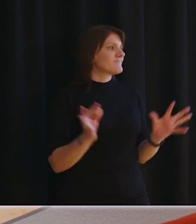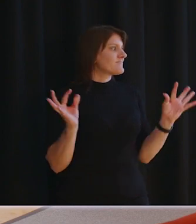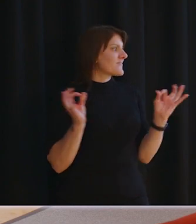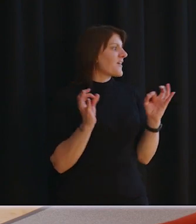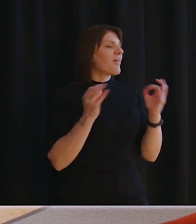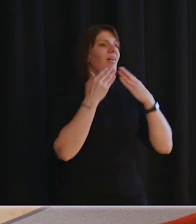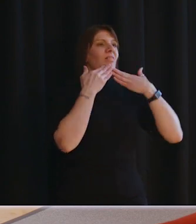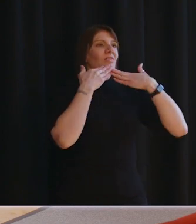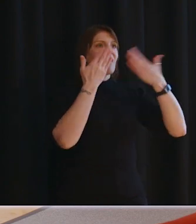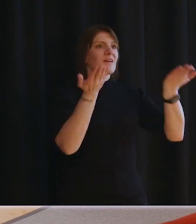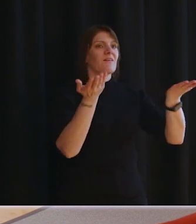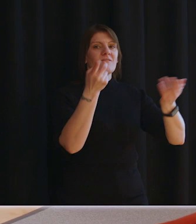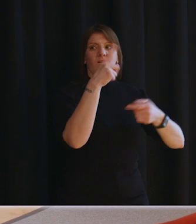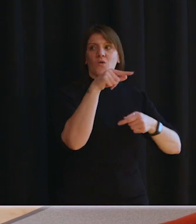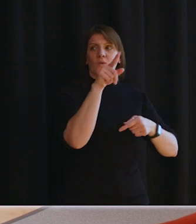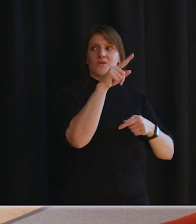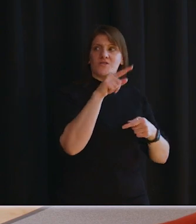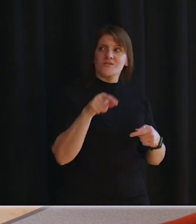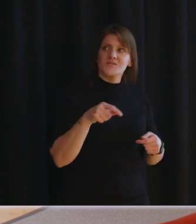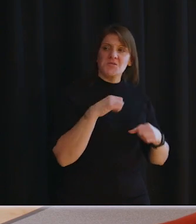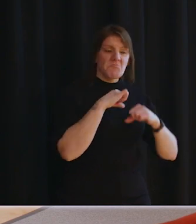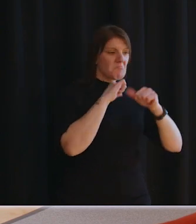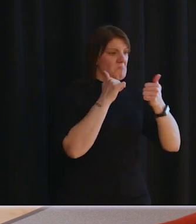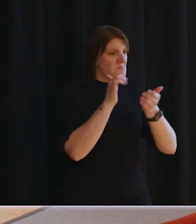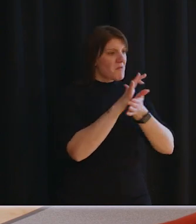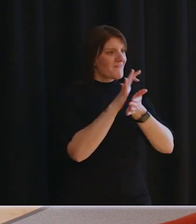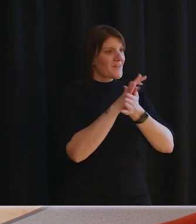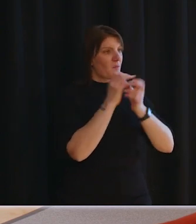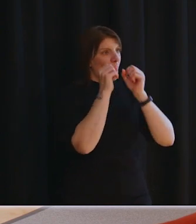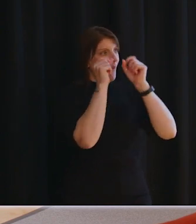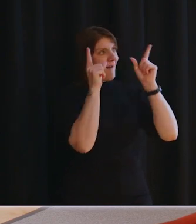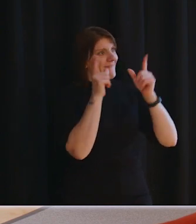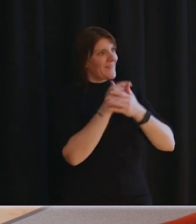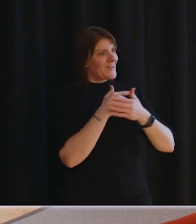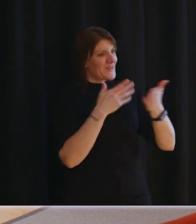Oh, thank you for your questions. I'm really pleased that you're still awake after that.